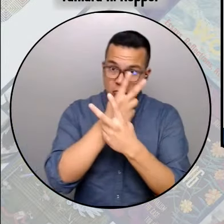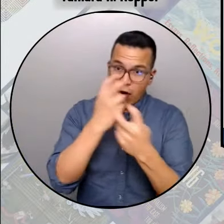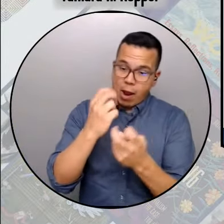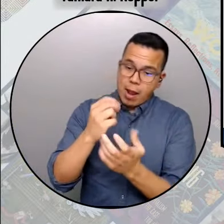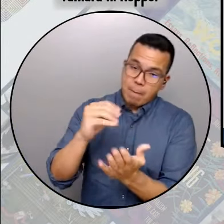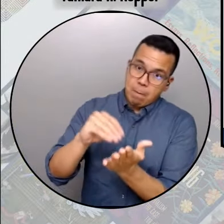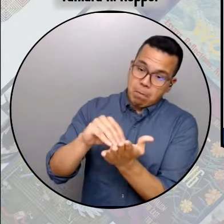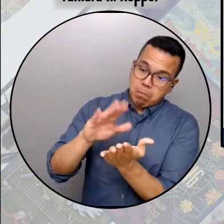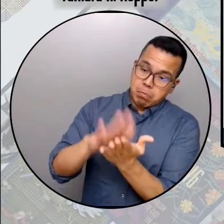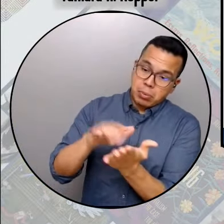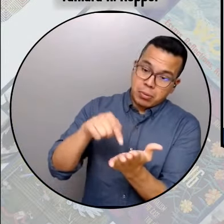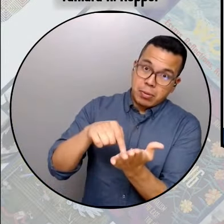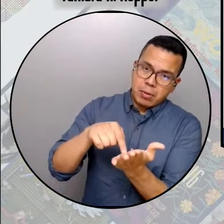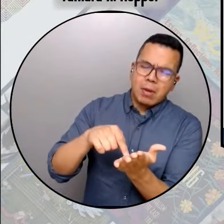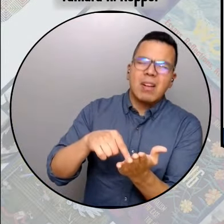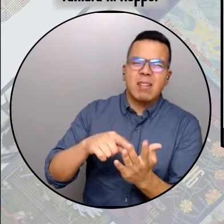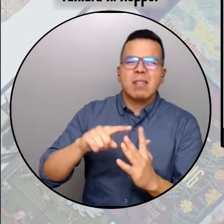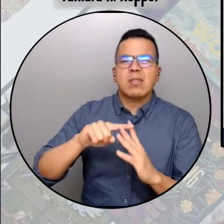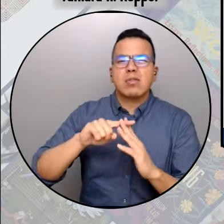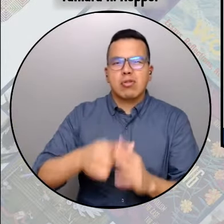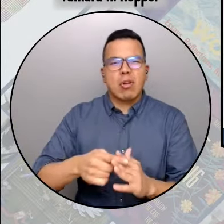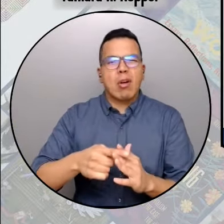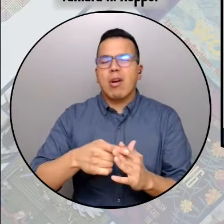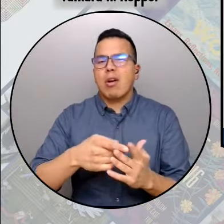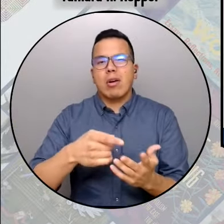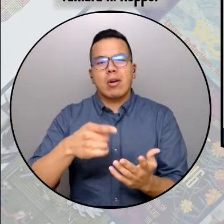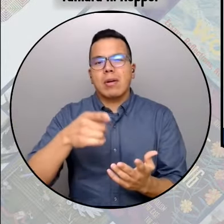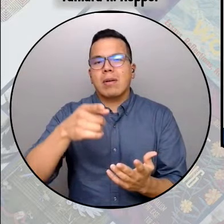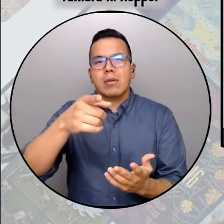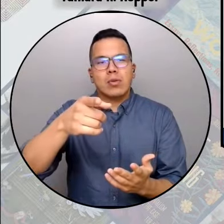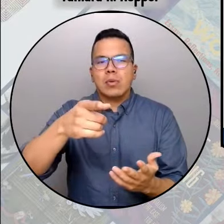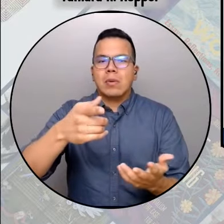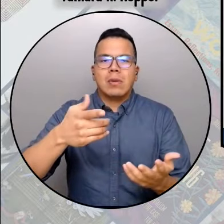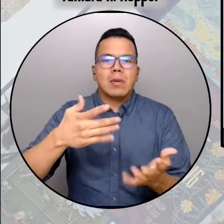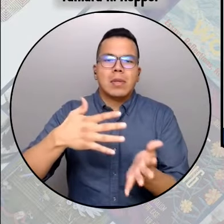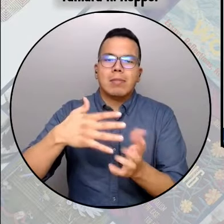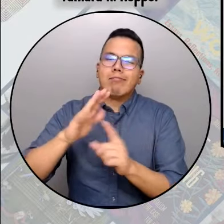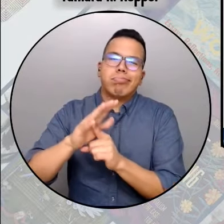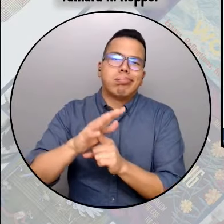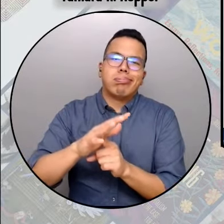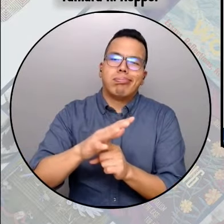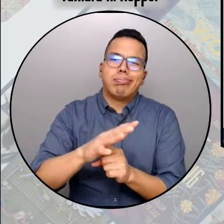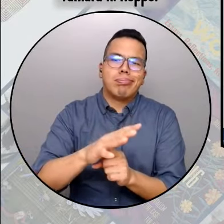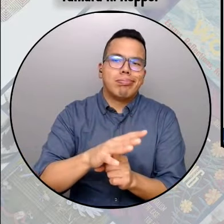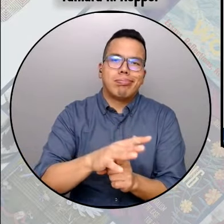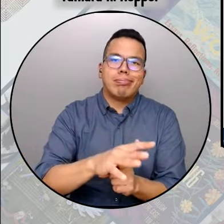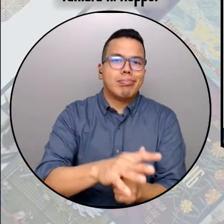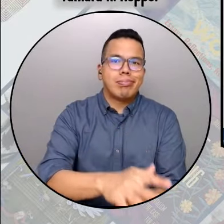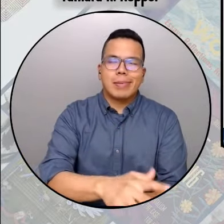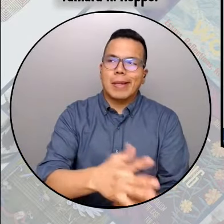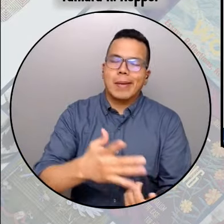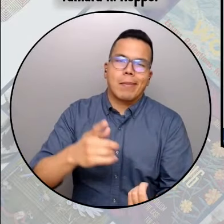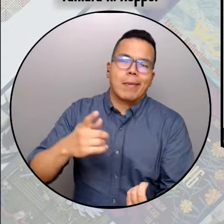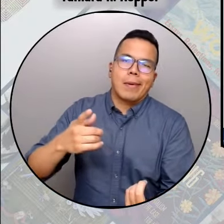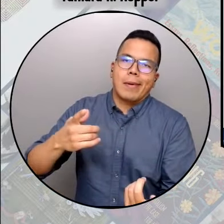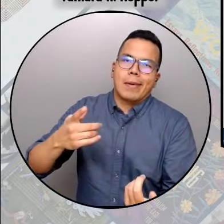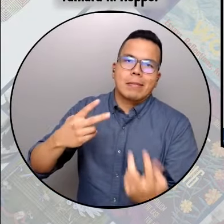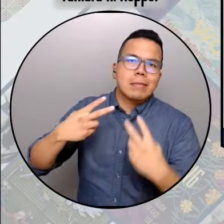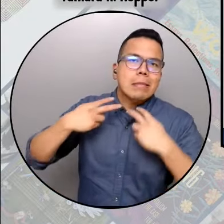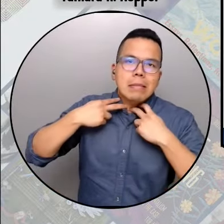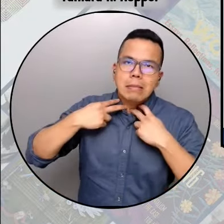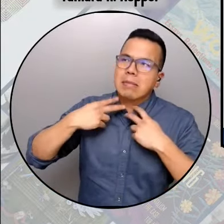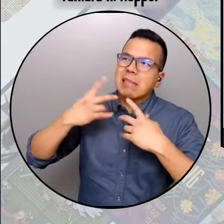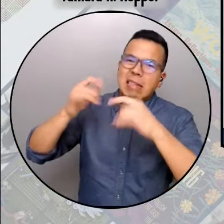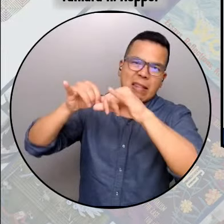your downfall, basically, and your, you know, your kind of vulnerability in the immigration enforcement system. Okay. Now, this act